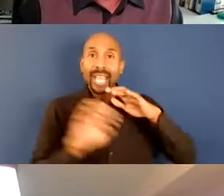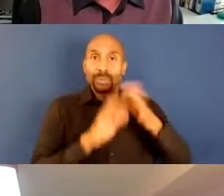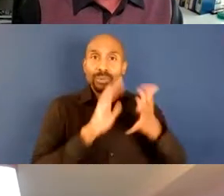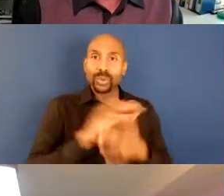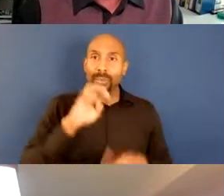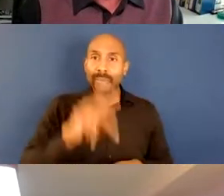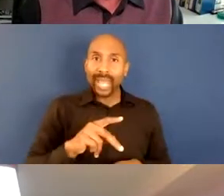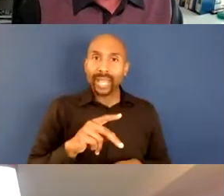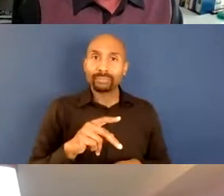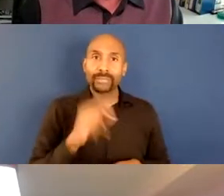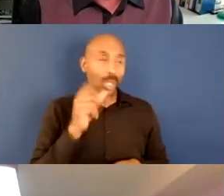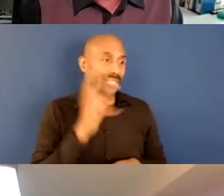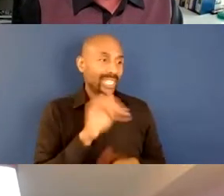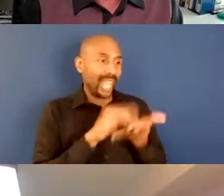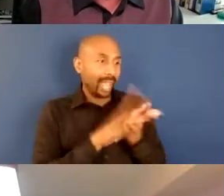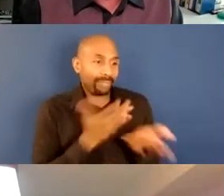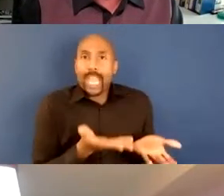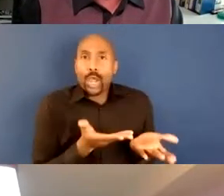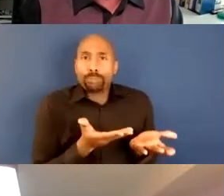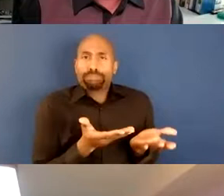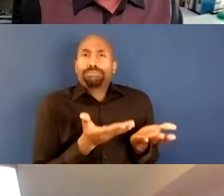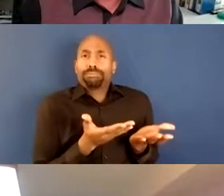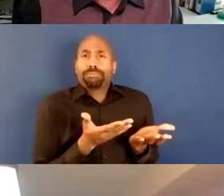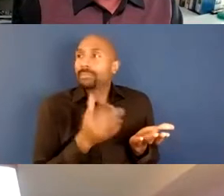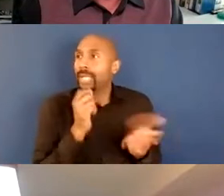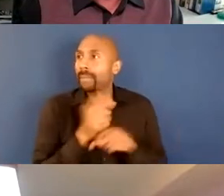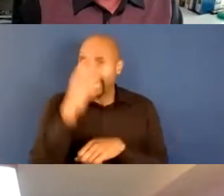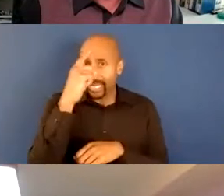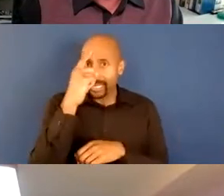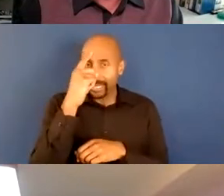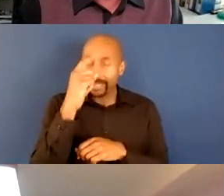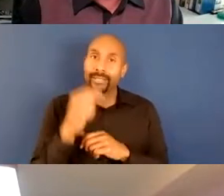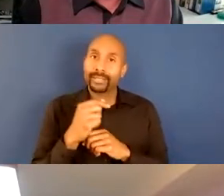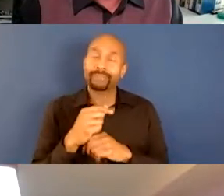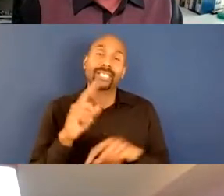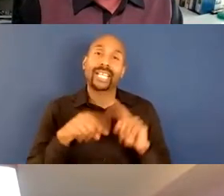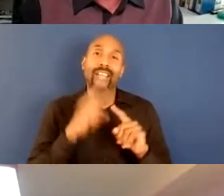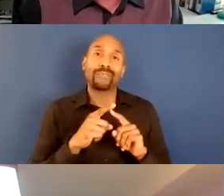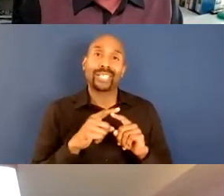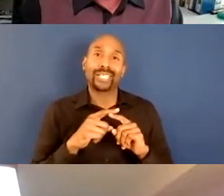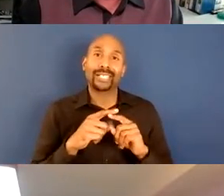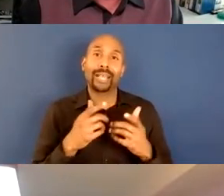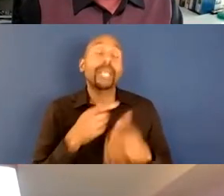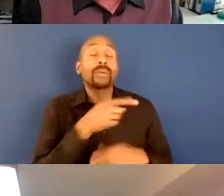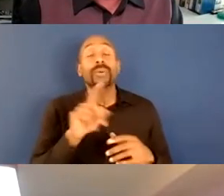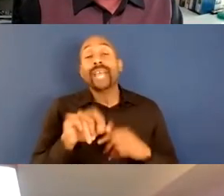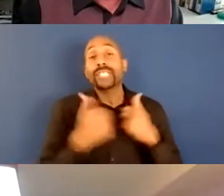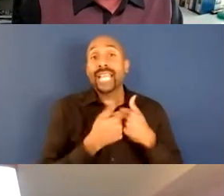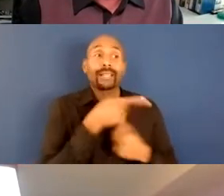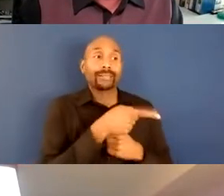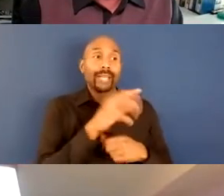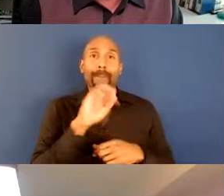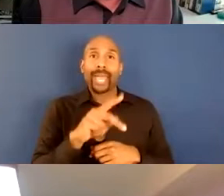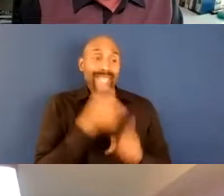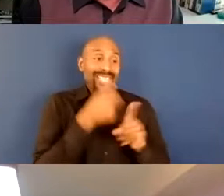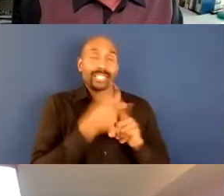can't talk about, you know, sort of challenge a map that starts off as a lie, right? And then talk about